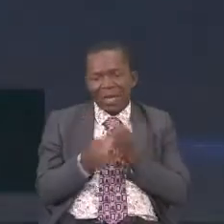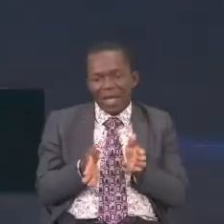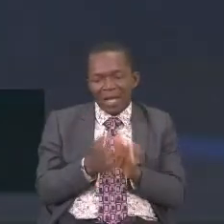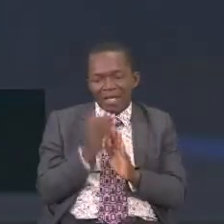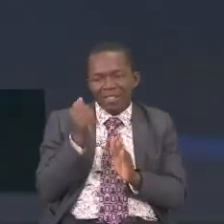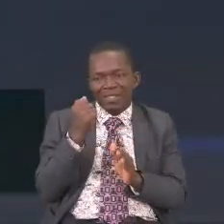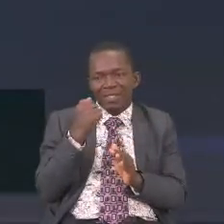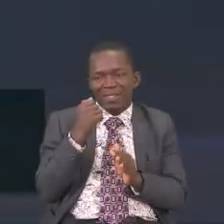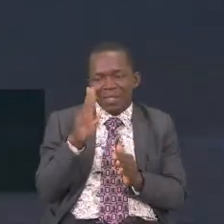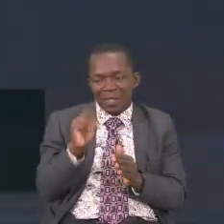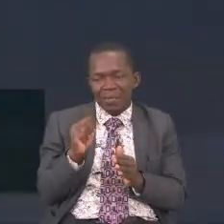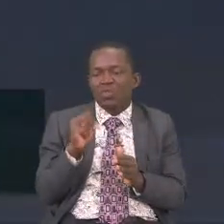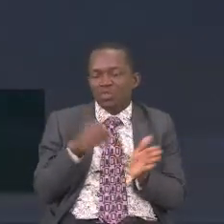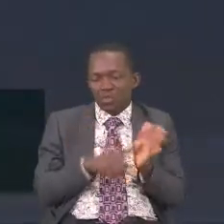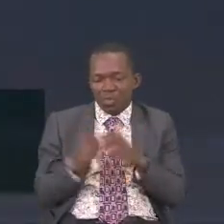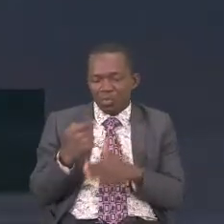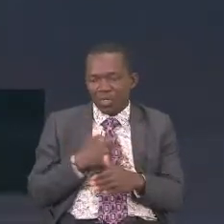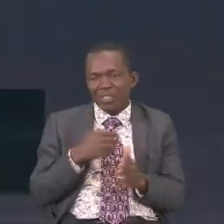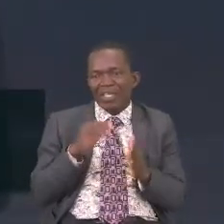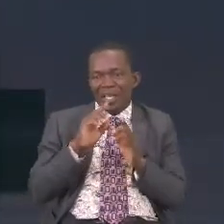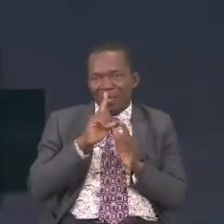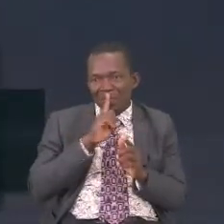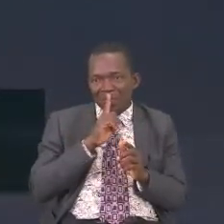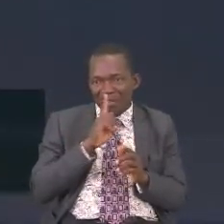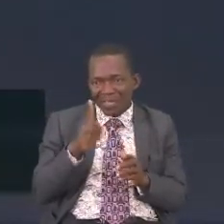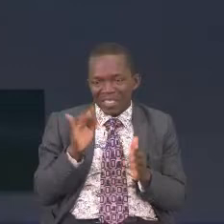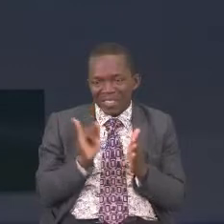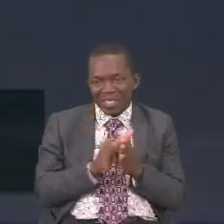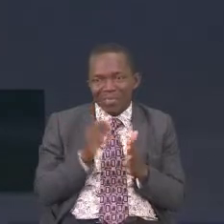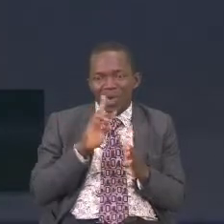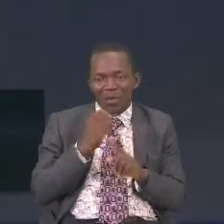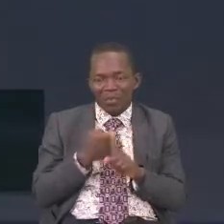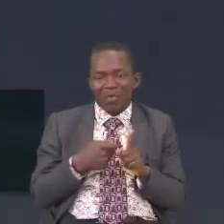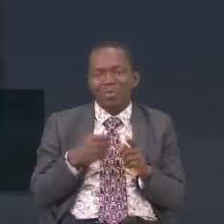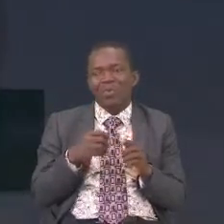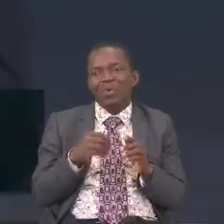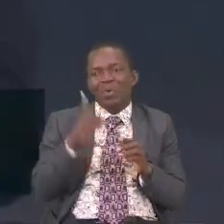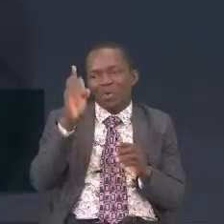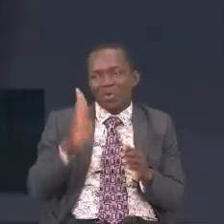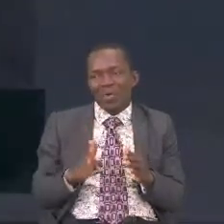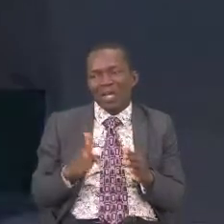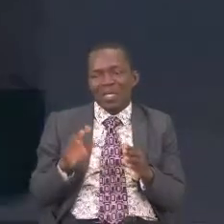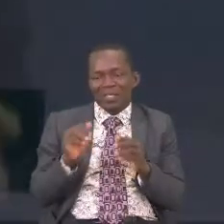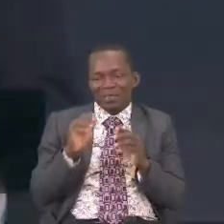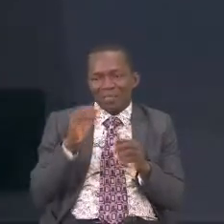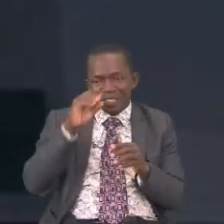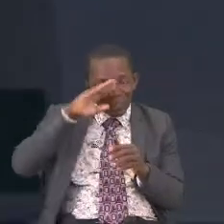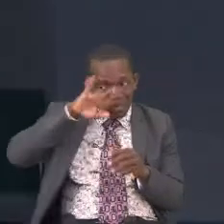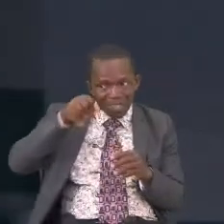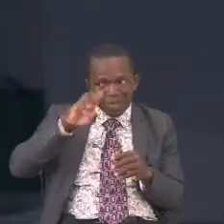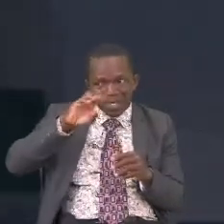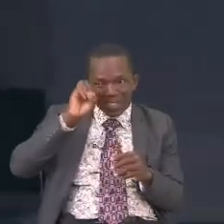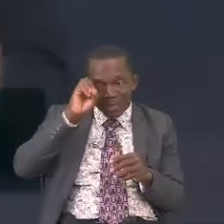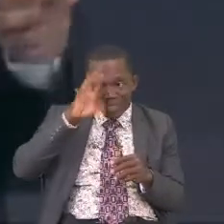became a serpent. And then Pharaoh said, "Magician, what are you waiting for? Throw your rods now." And he threw all their power, all their rods now,